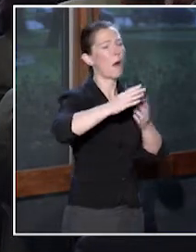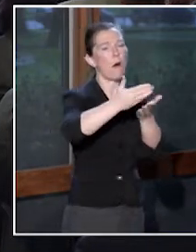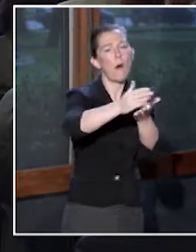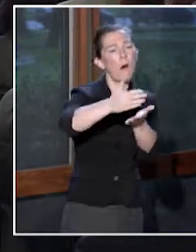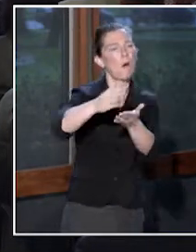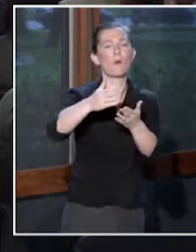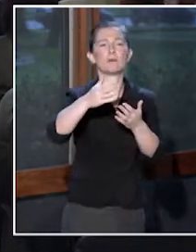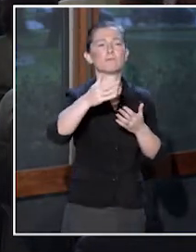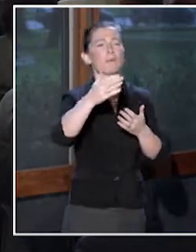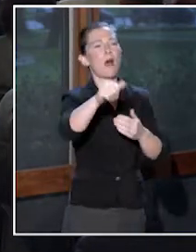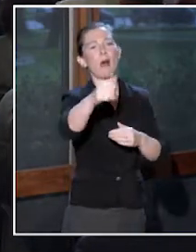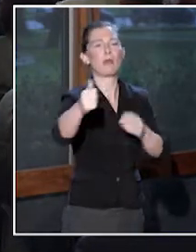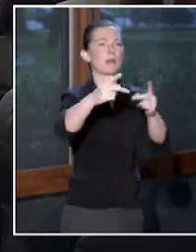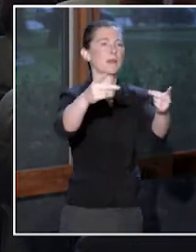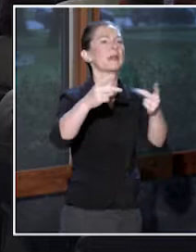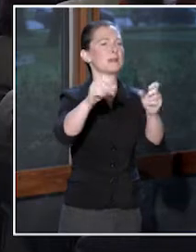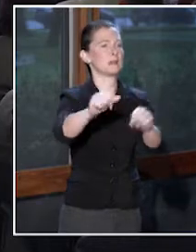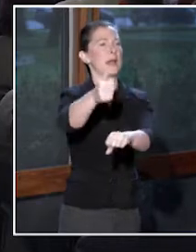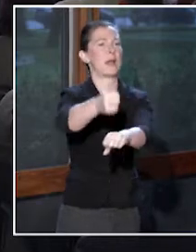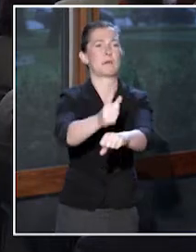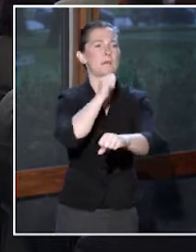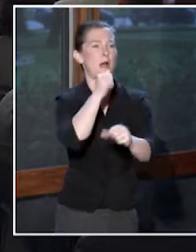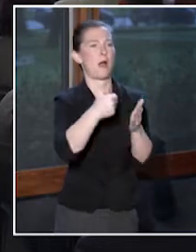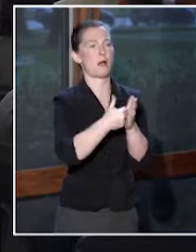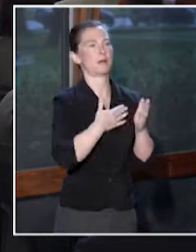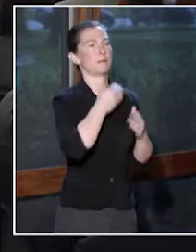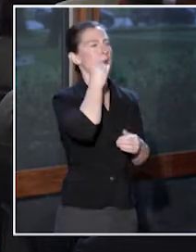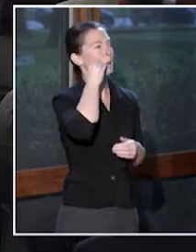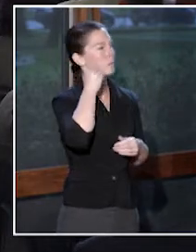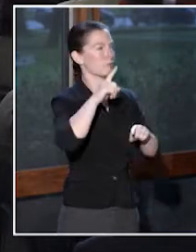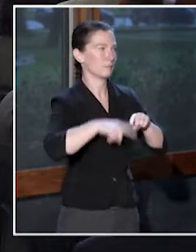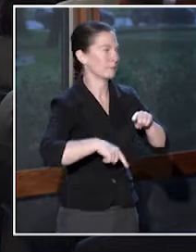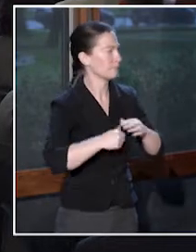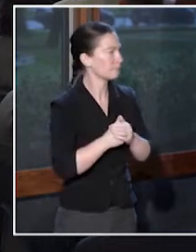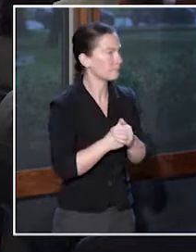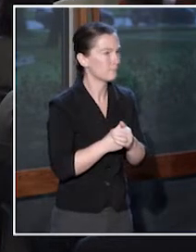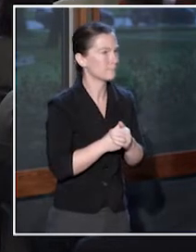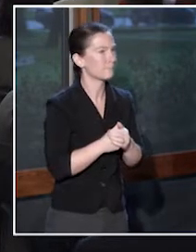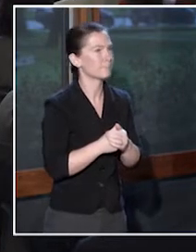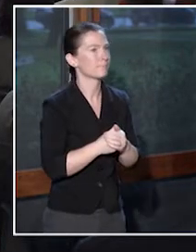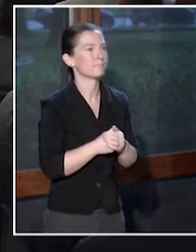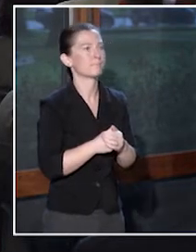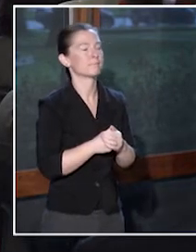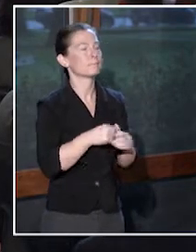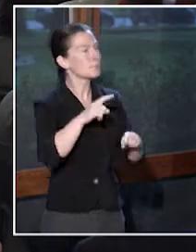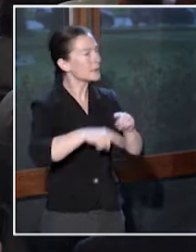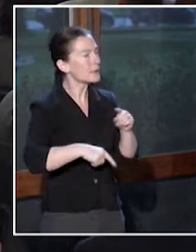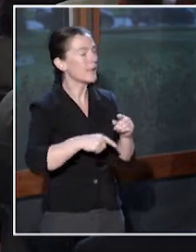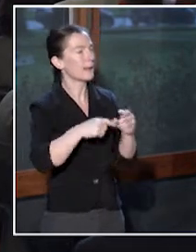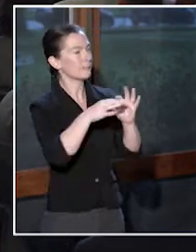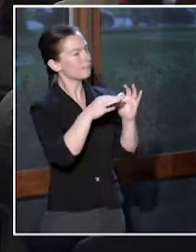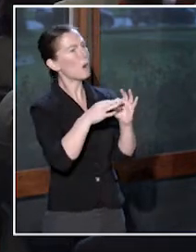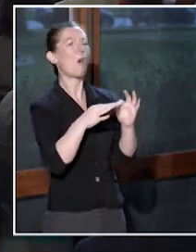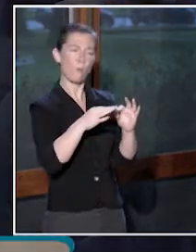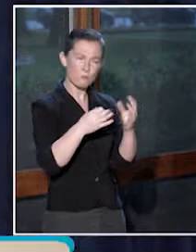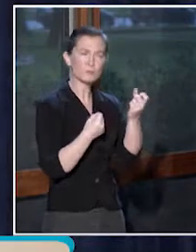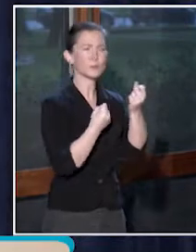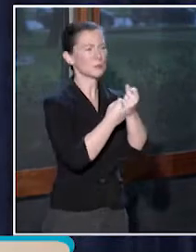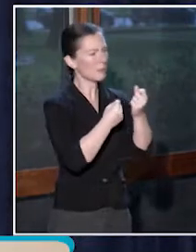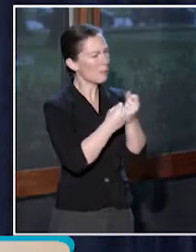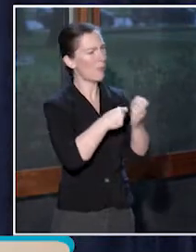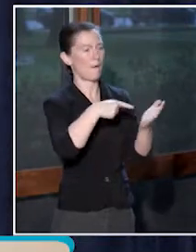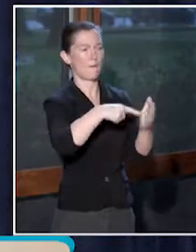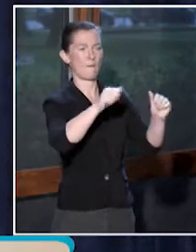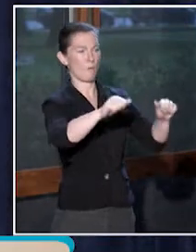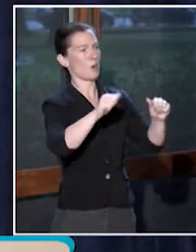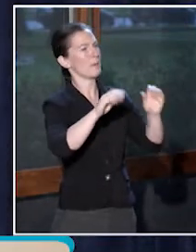We cannot support affordable housing, but say we don't want it next to us. We need to work